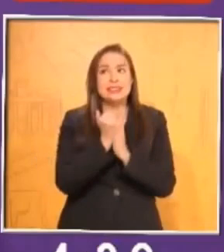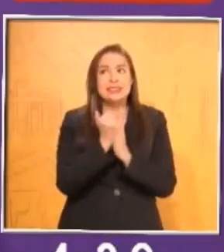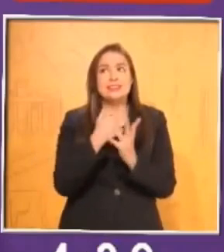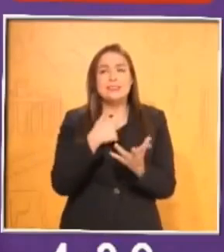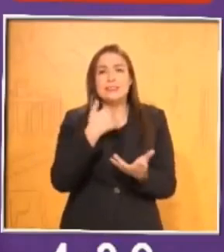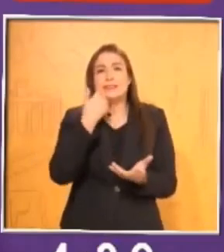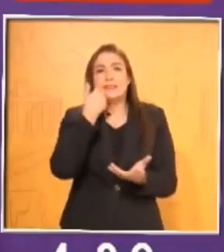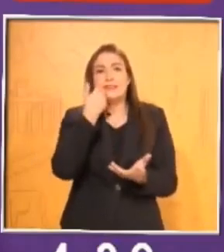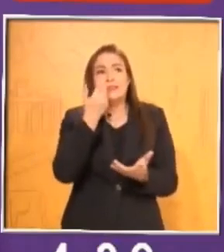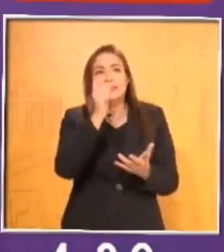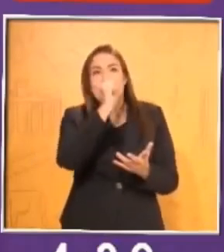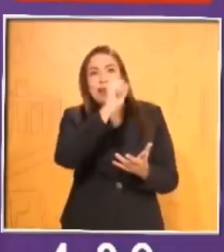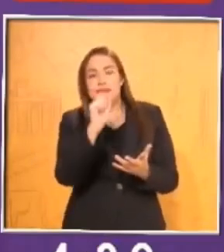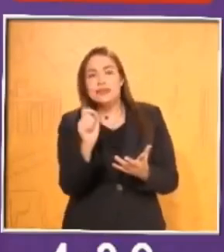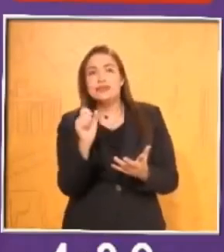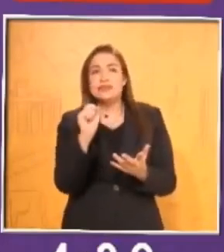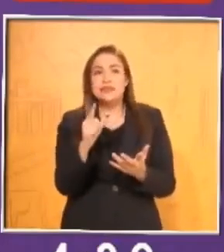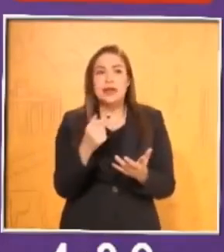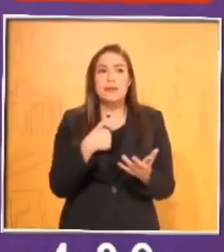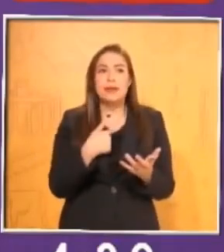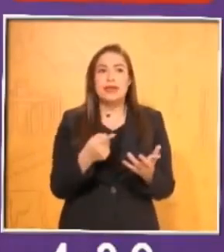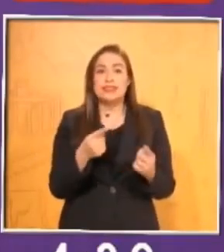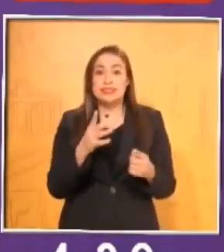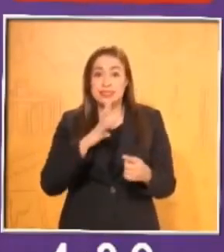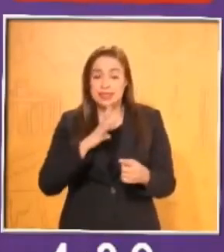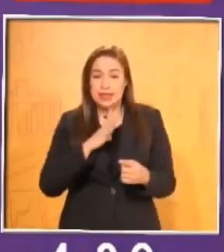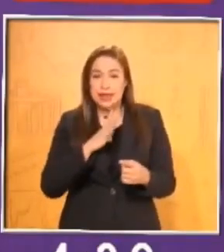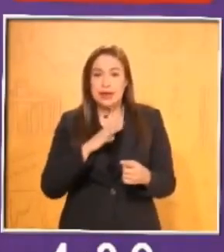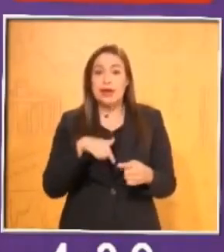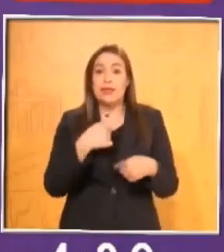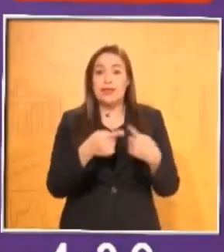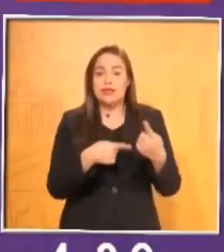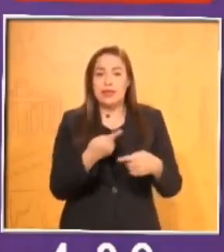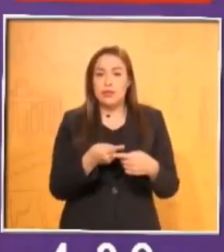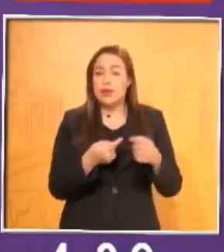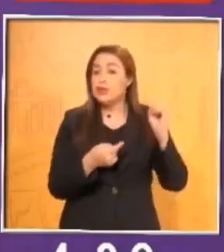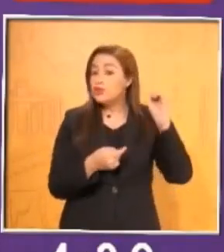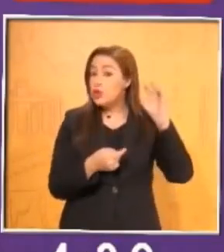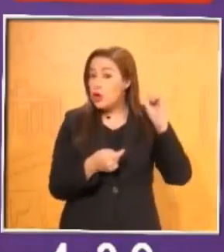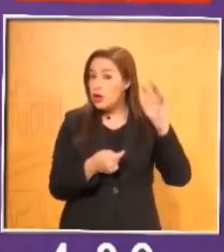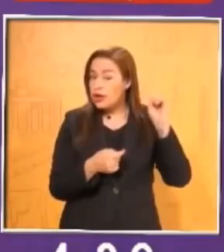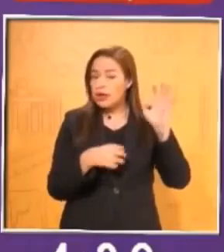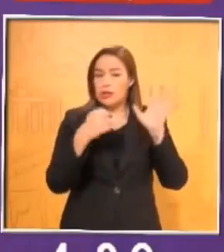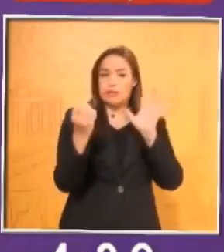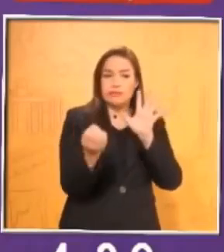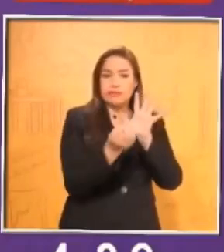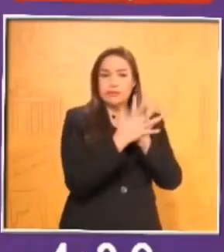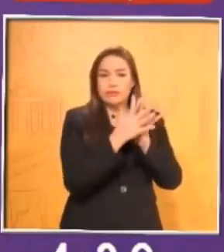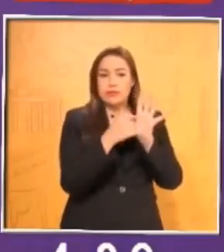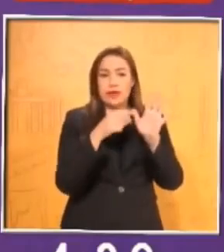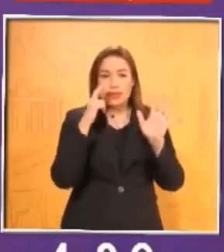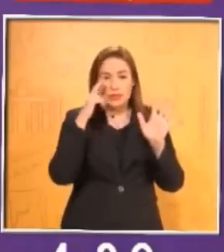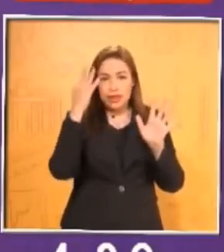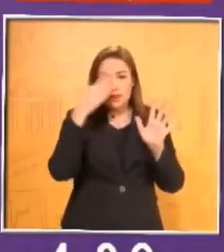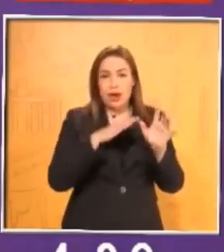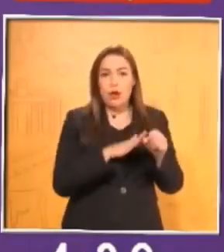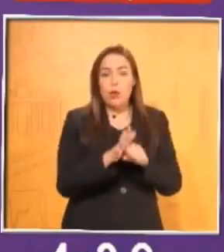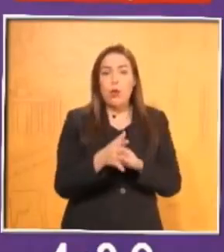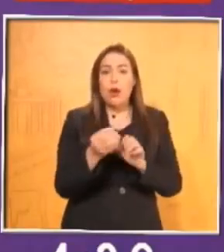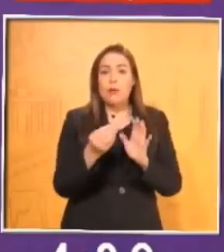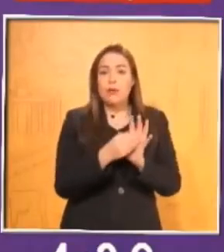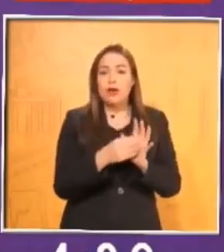to add captions in each frame, you must describe what is happening in each